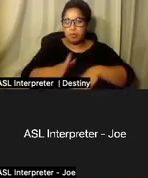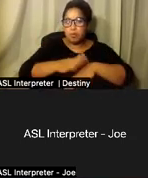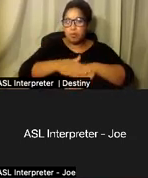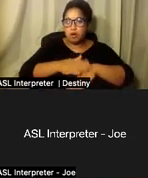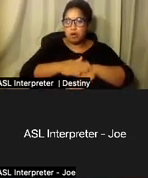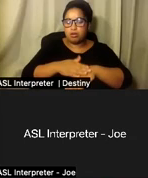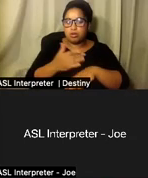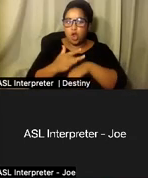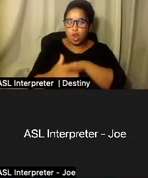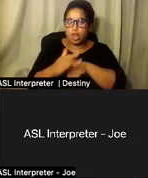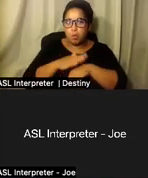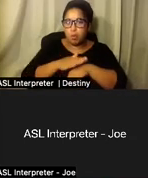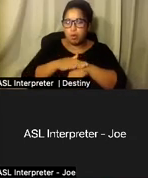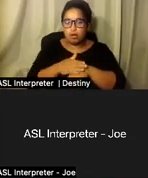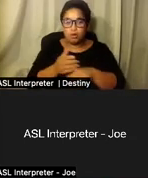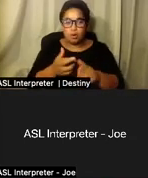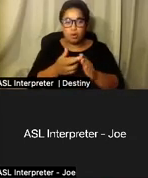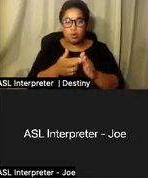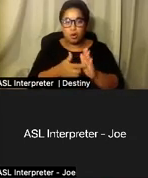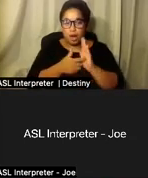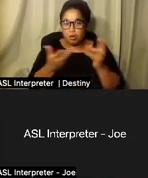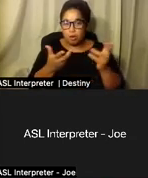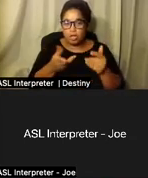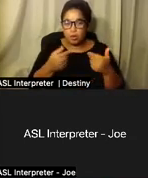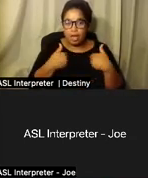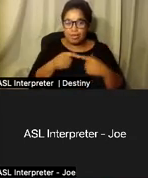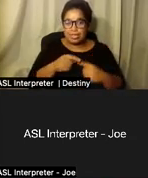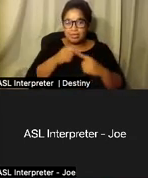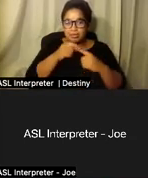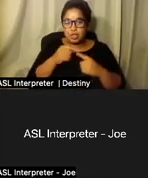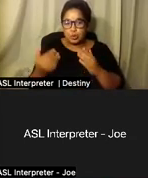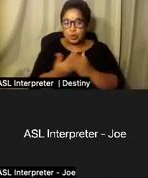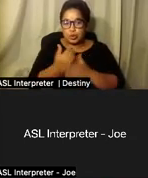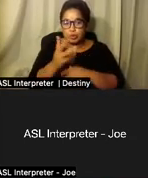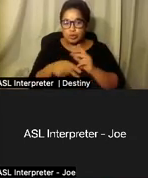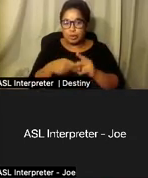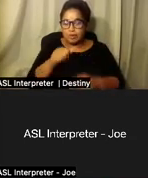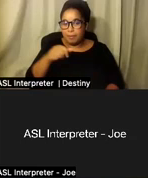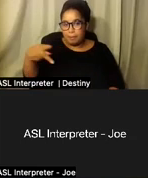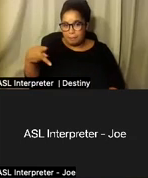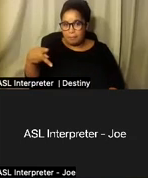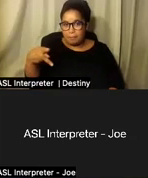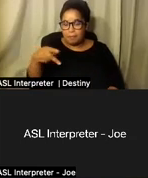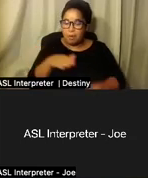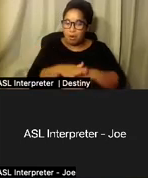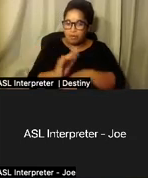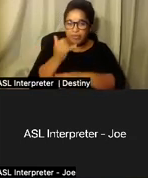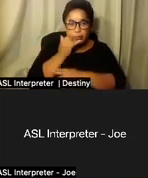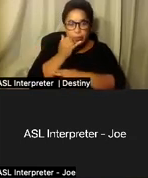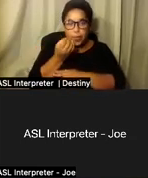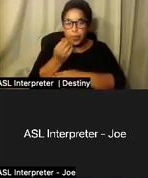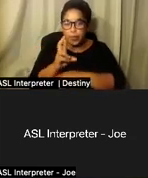warning. This requires you to have either a special new type of app on your phone,